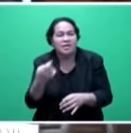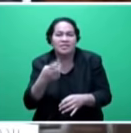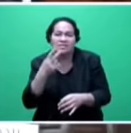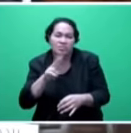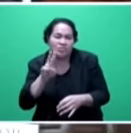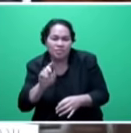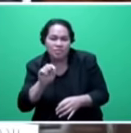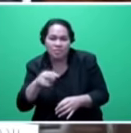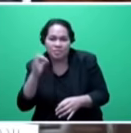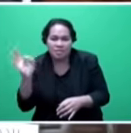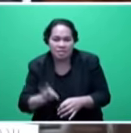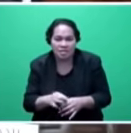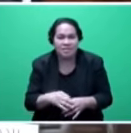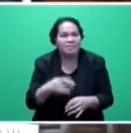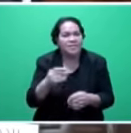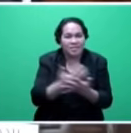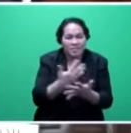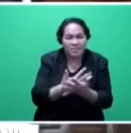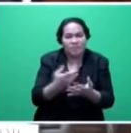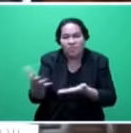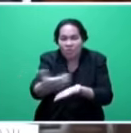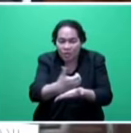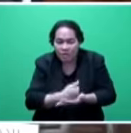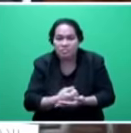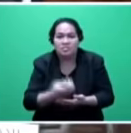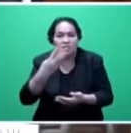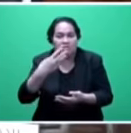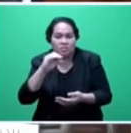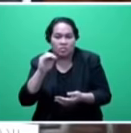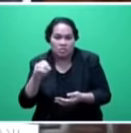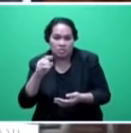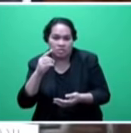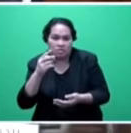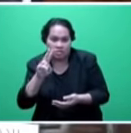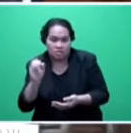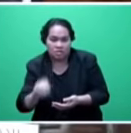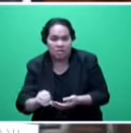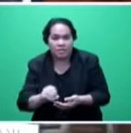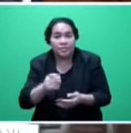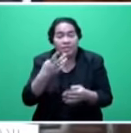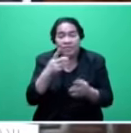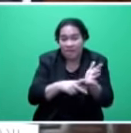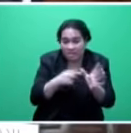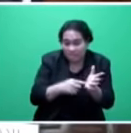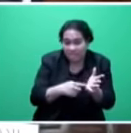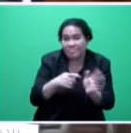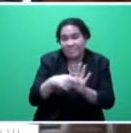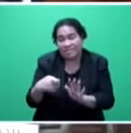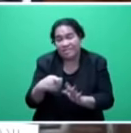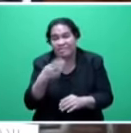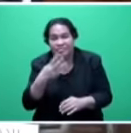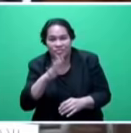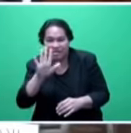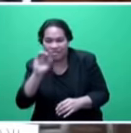VAT collection, minus 30.1%. New registration for VAT, minus 45.3%. Sales of